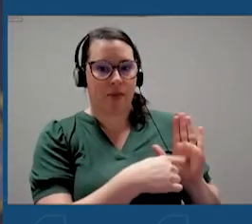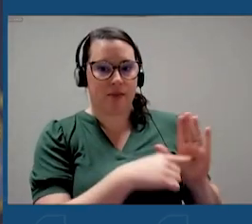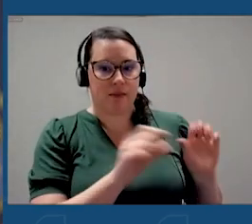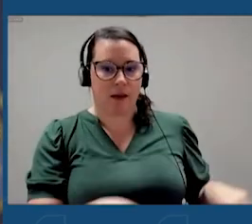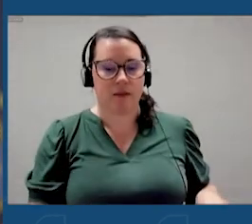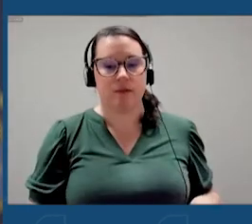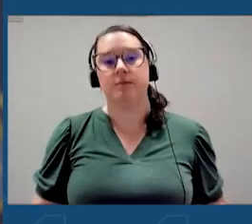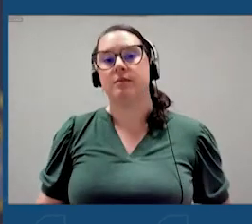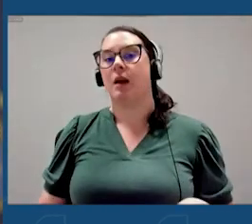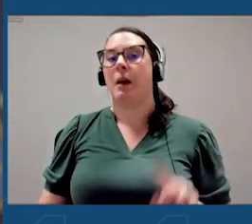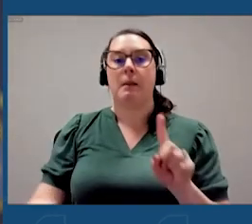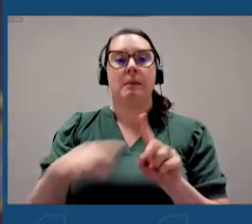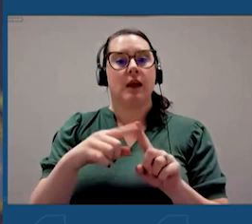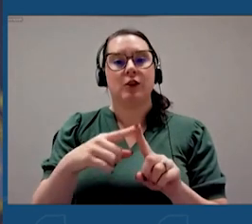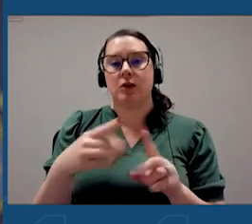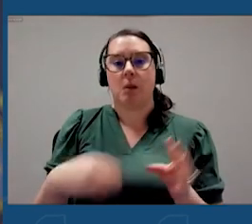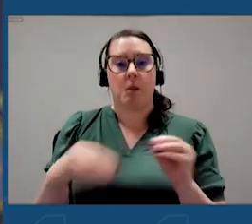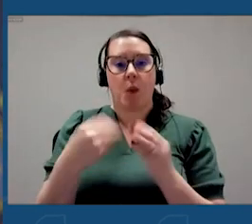pockets overall.